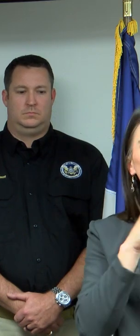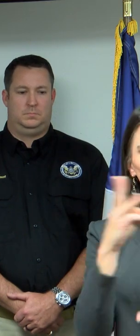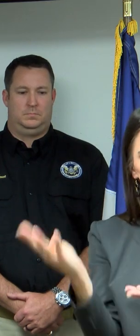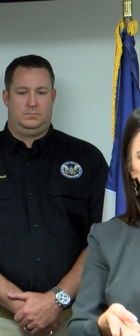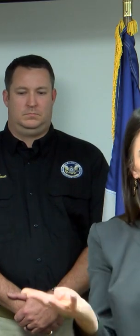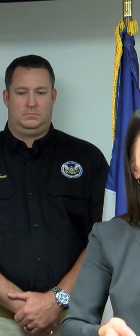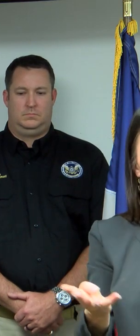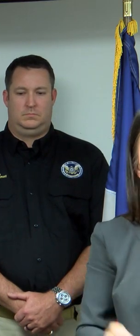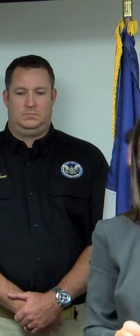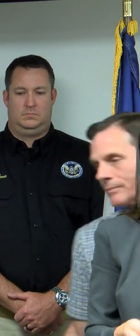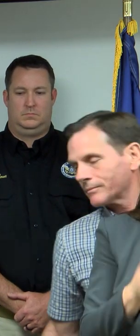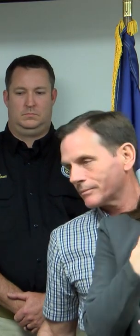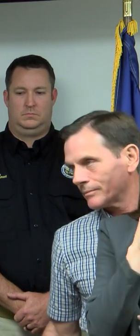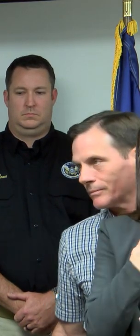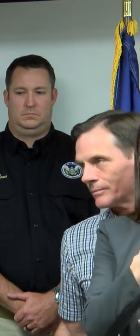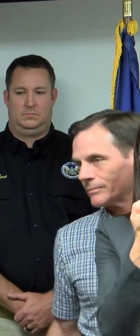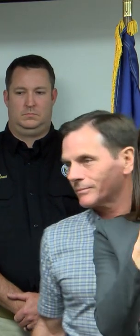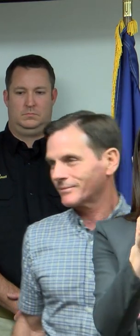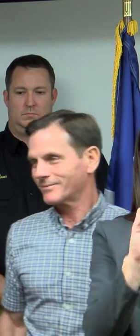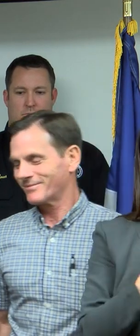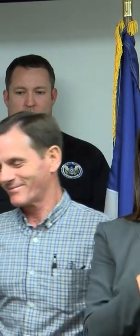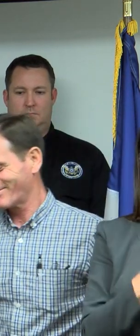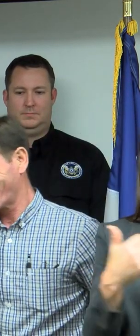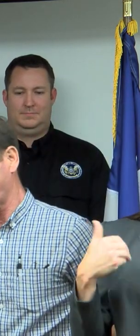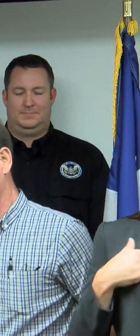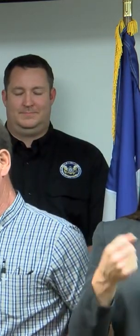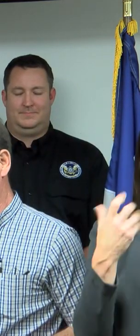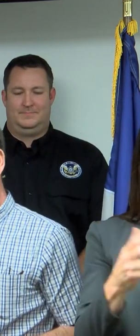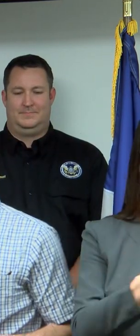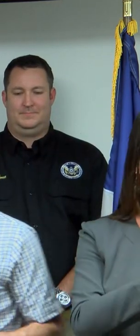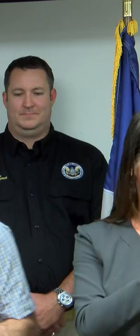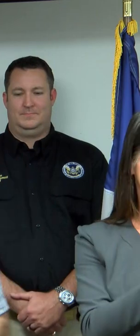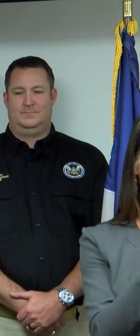Mark? And we have a lot of Marks here.